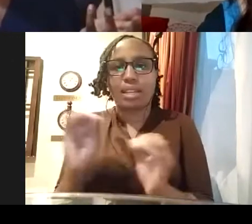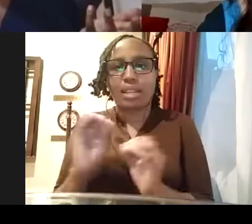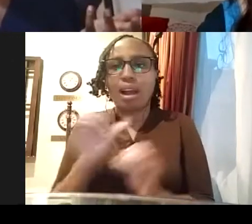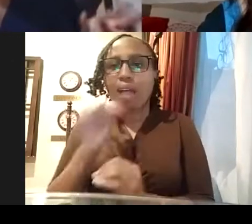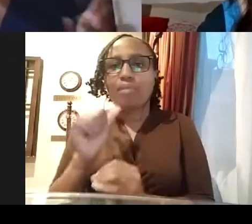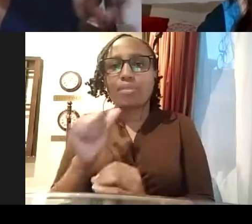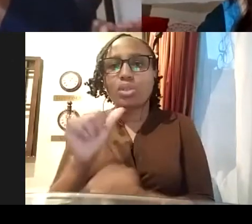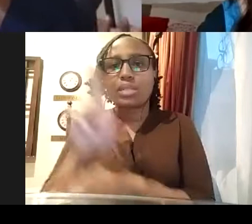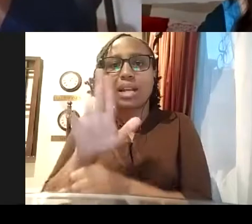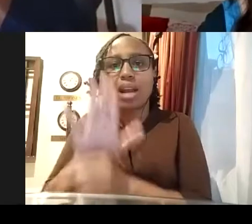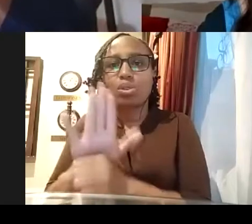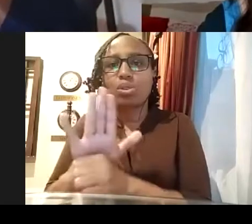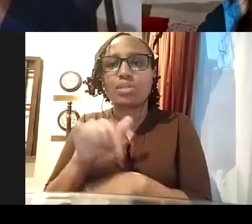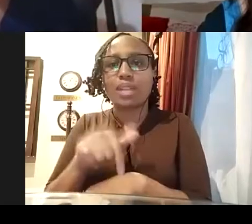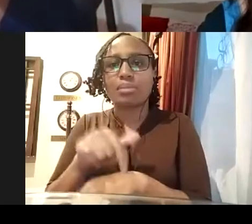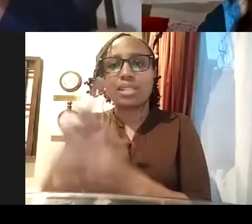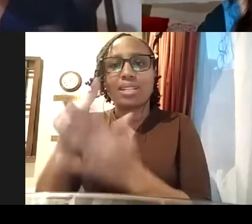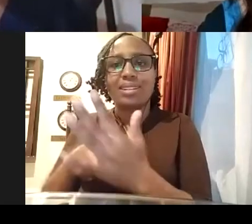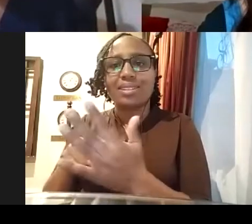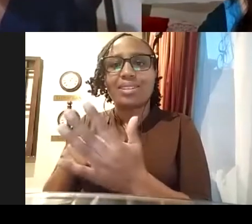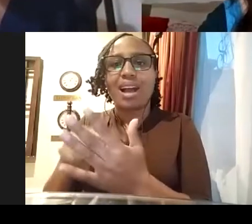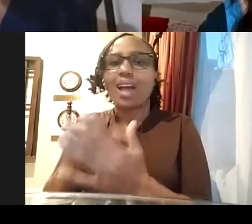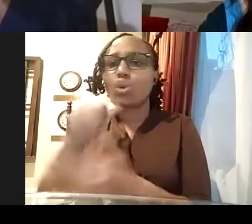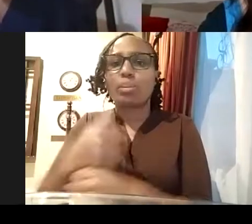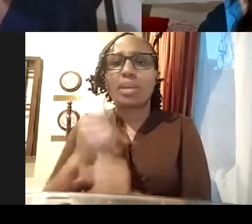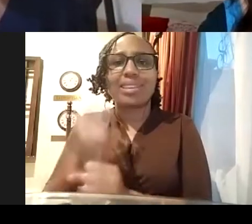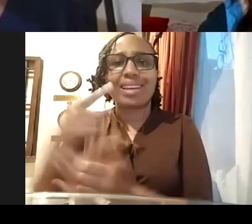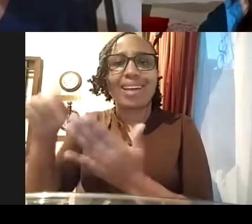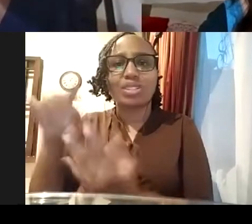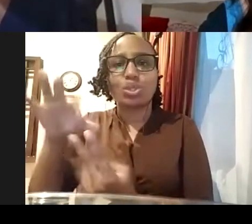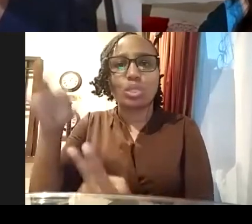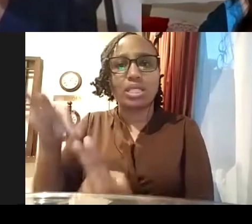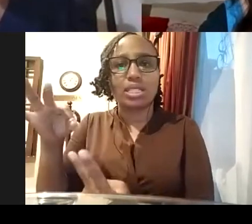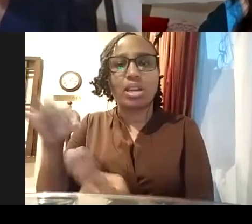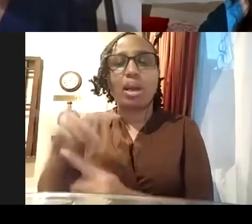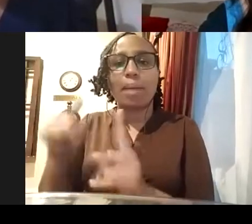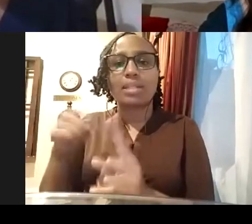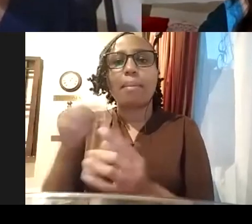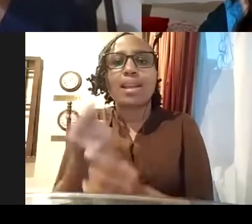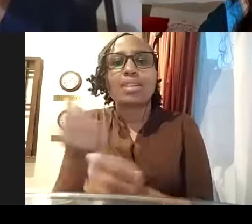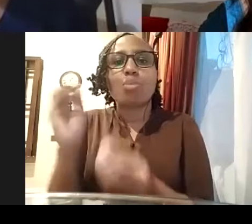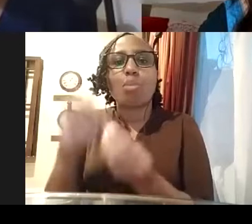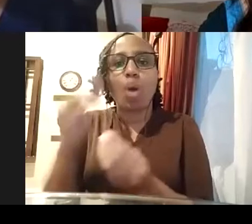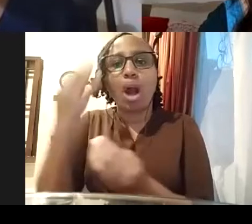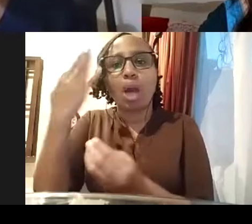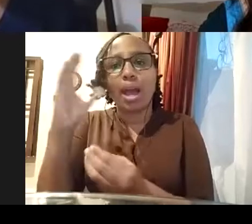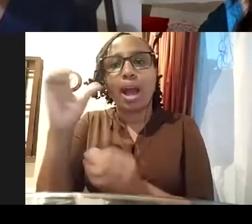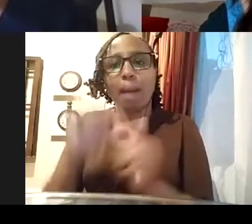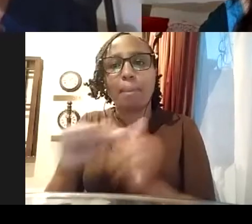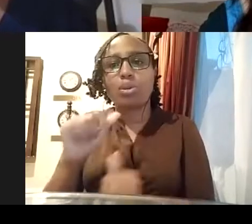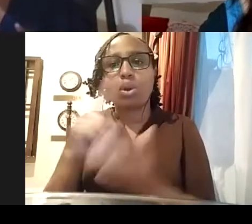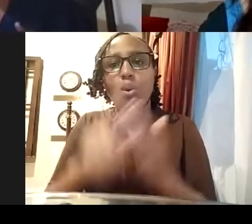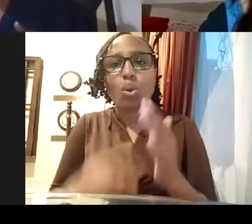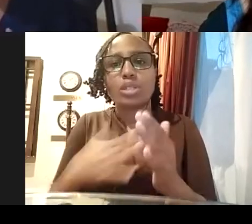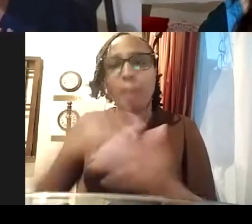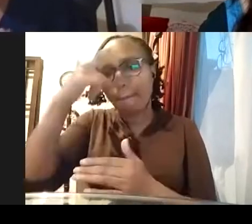the election violence, I don't think I always make the right choices. But I'm a little more aware of what my hang-ups and my blind spots are because